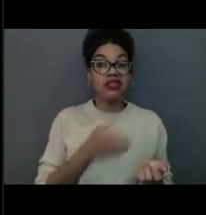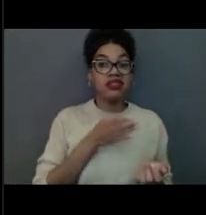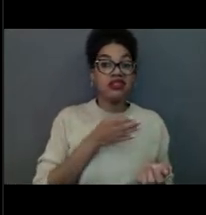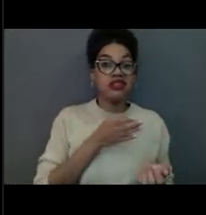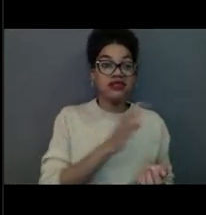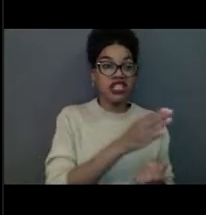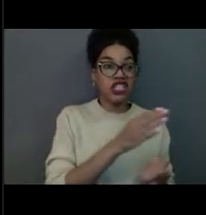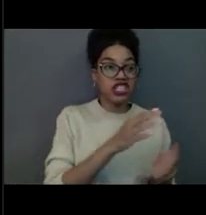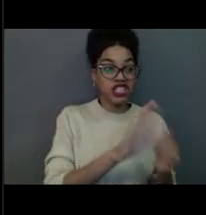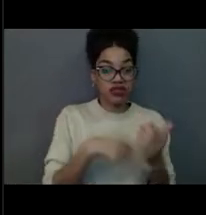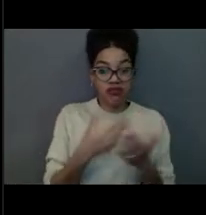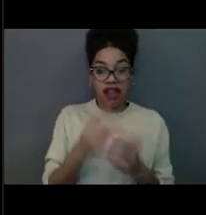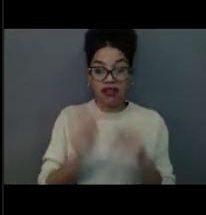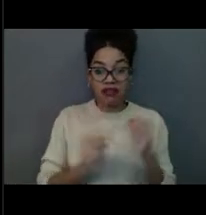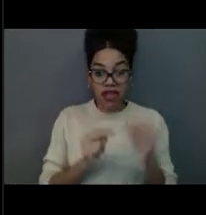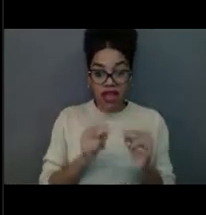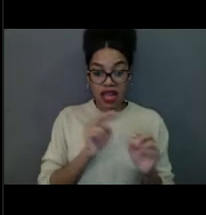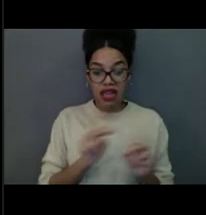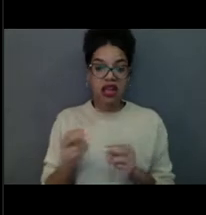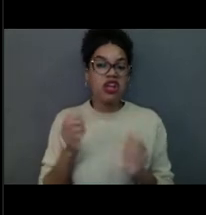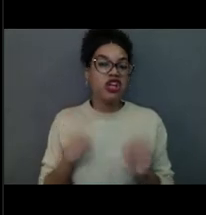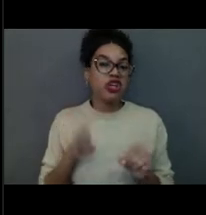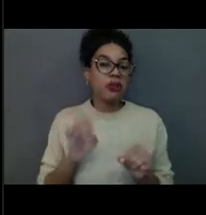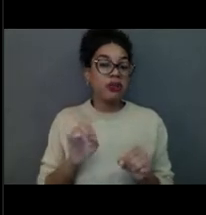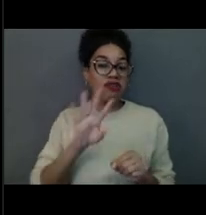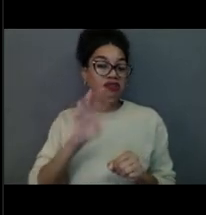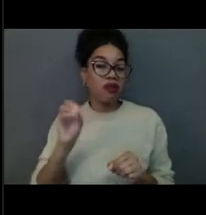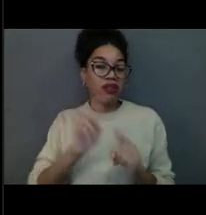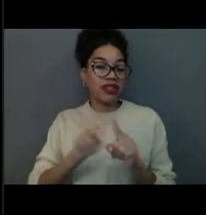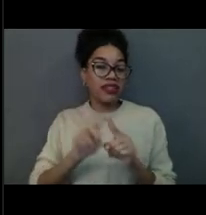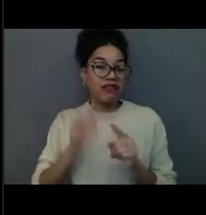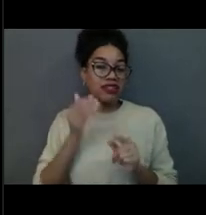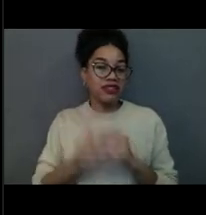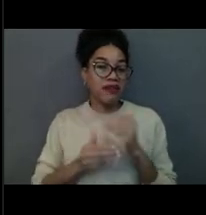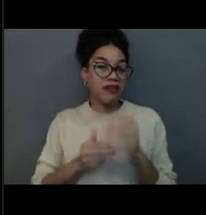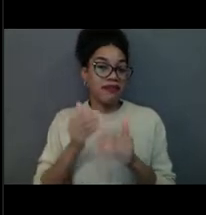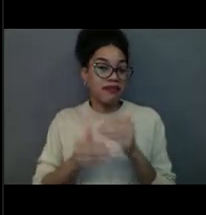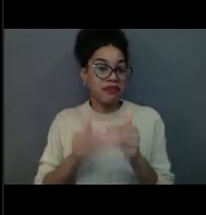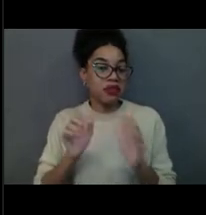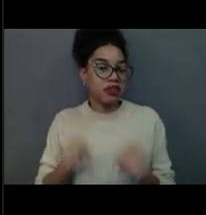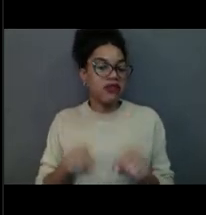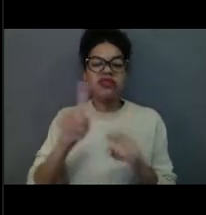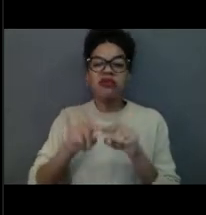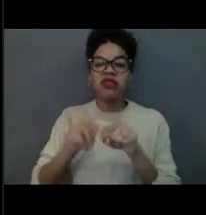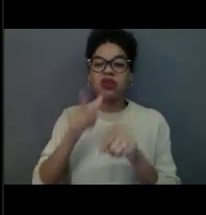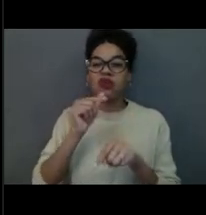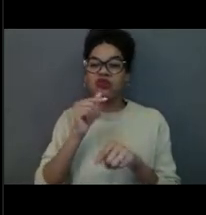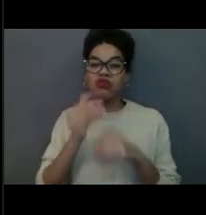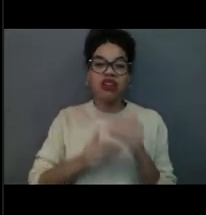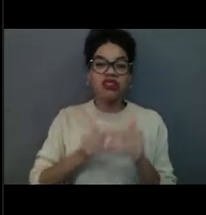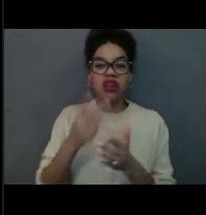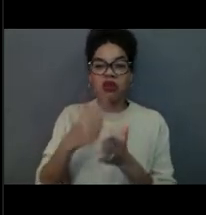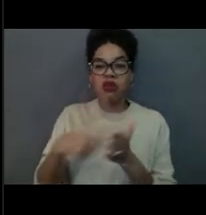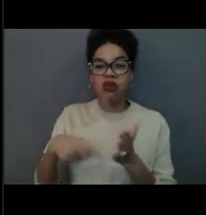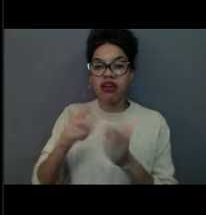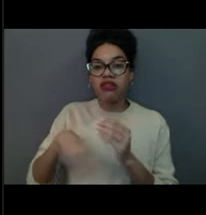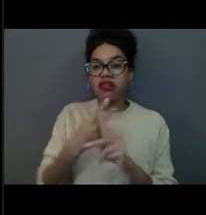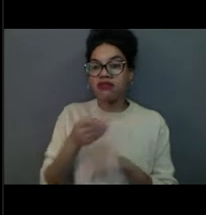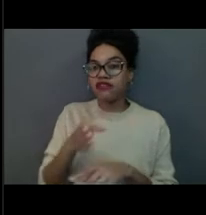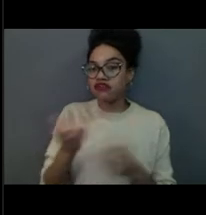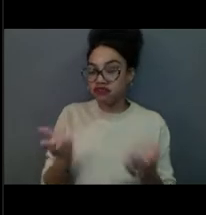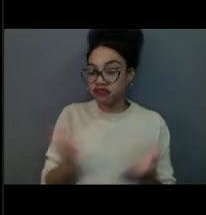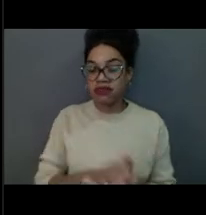for that to happen. It just depends on what's being processed and who's doing it. Great question. Great. And Alice and Paul are